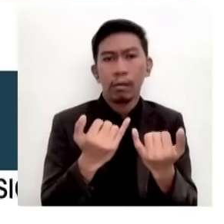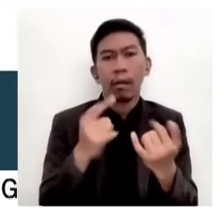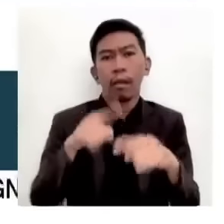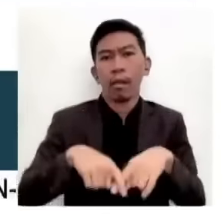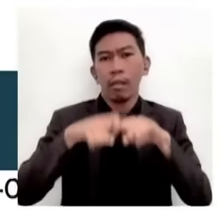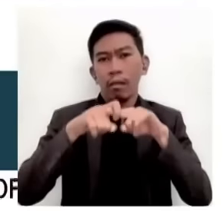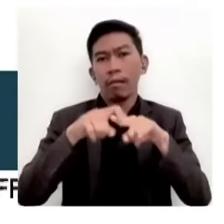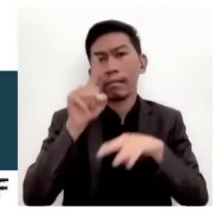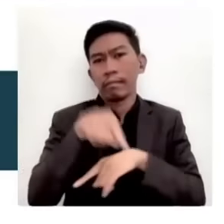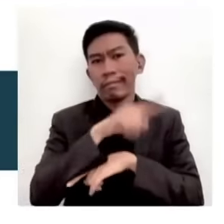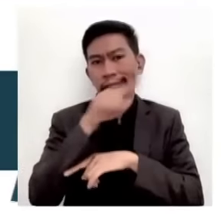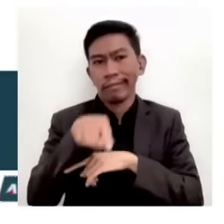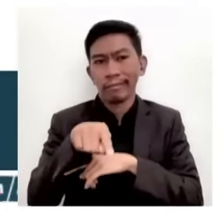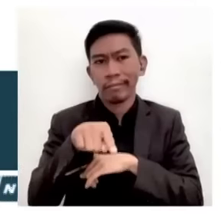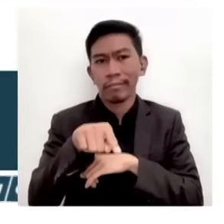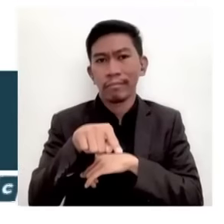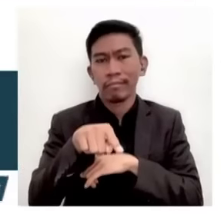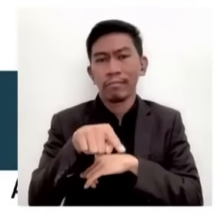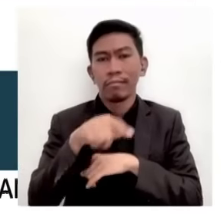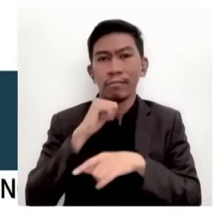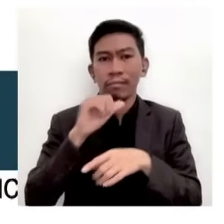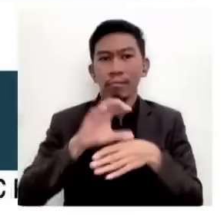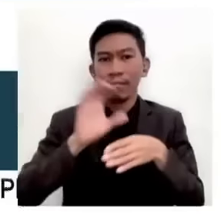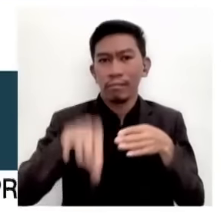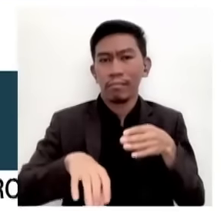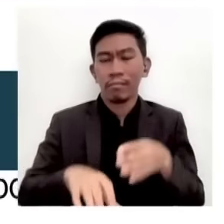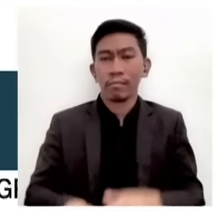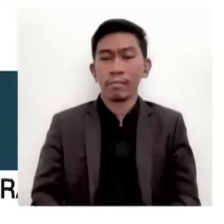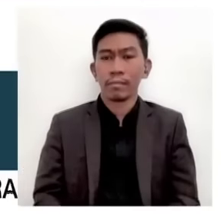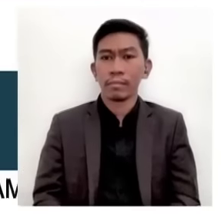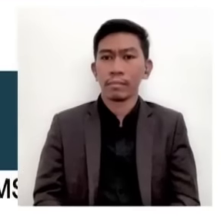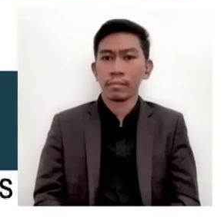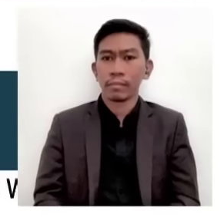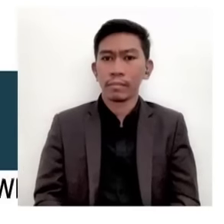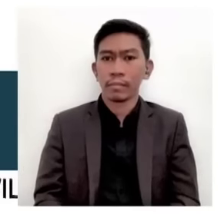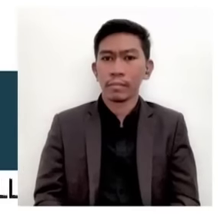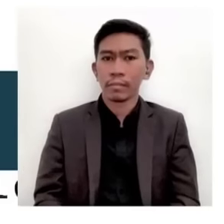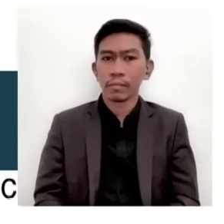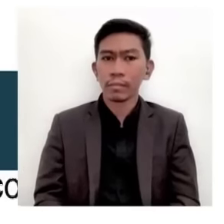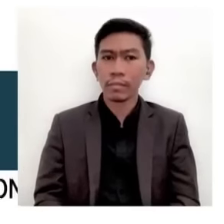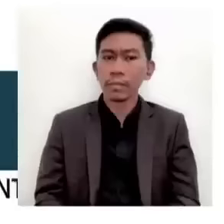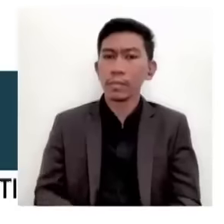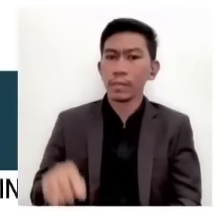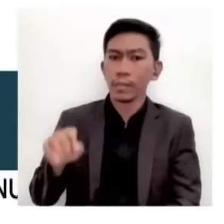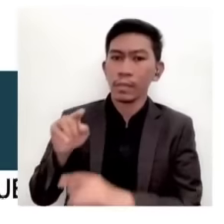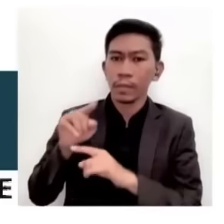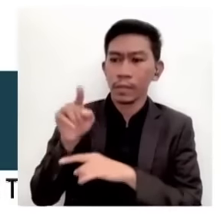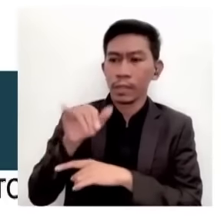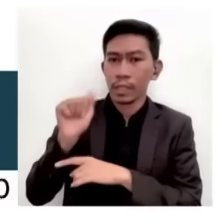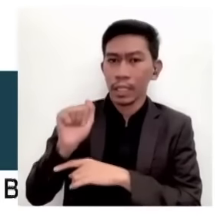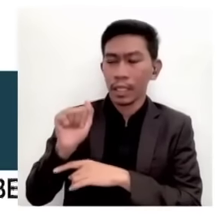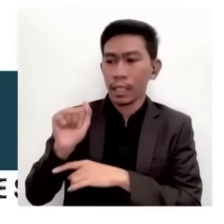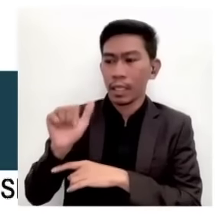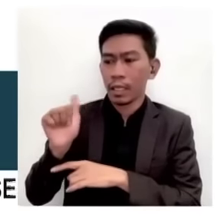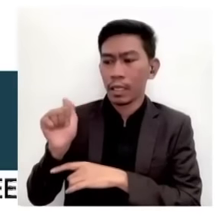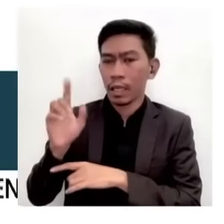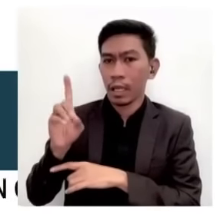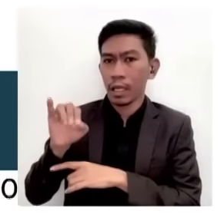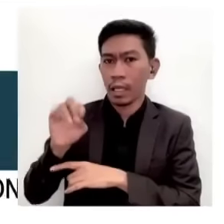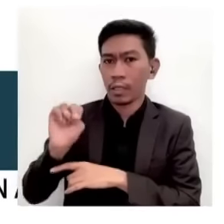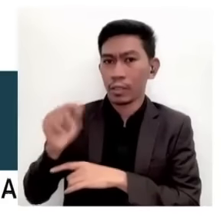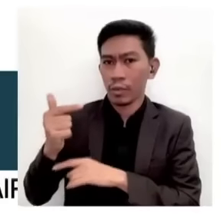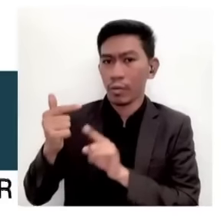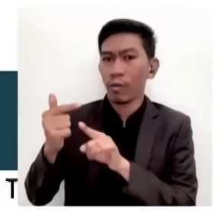pa. You know, very different from what Congressman Zia Alonto Adyong said. We interviewed him yesterday as